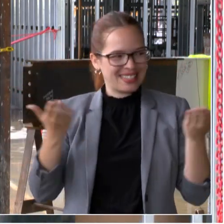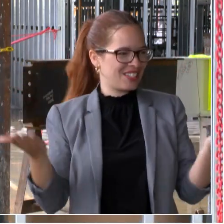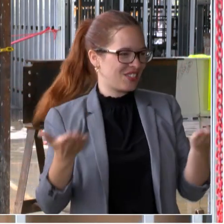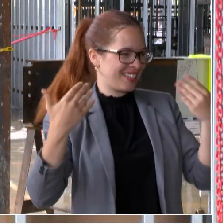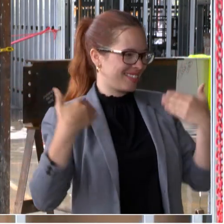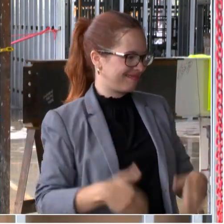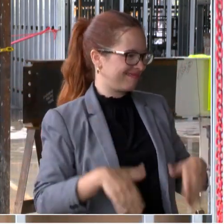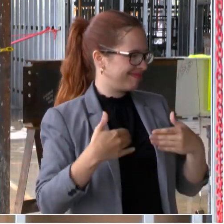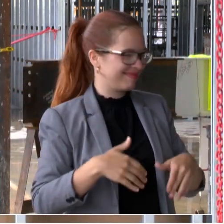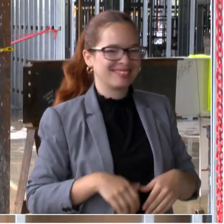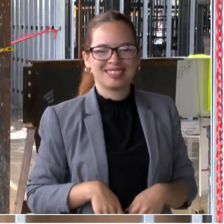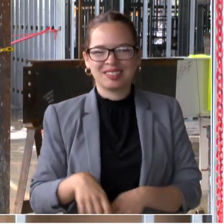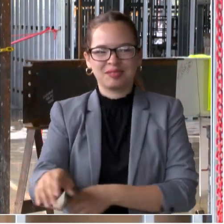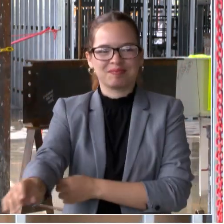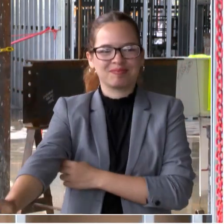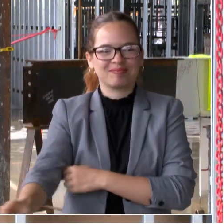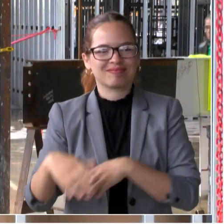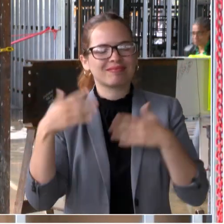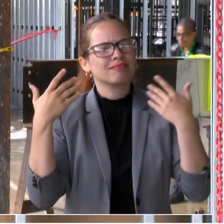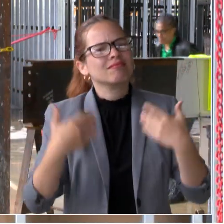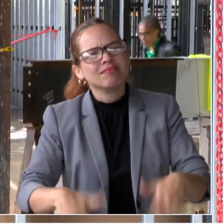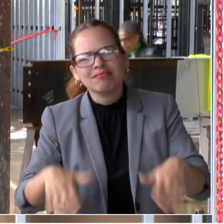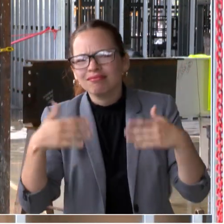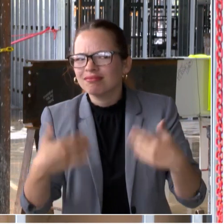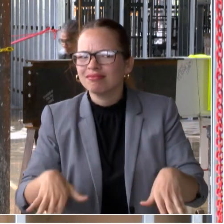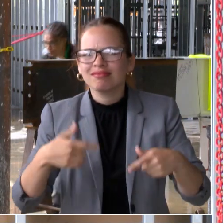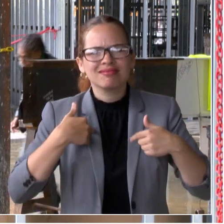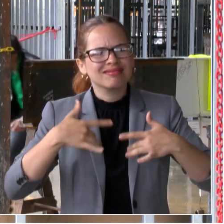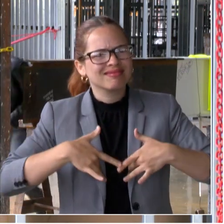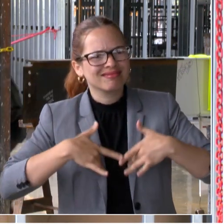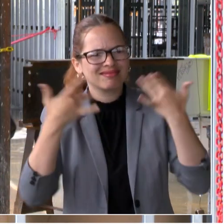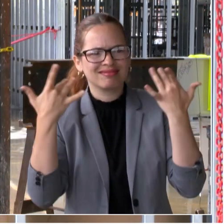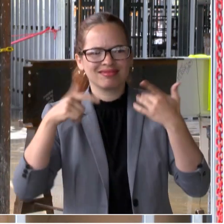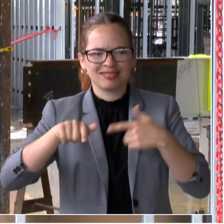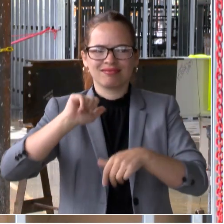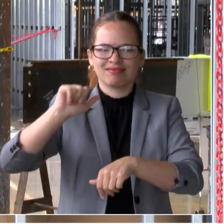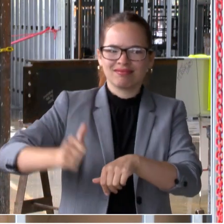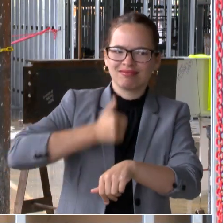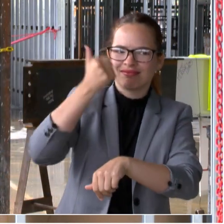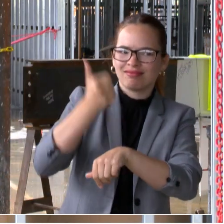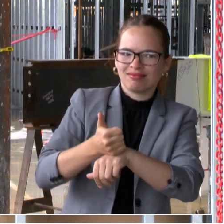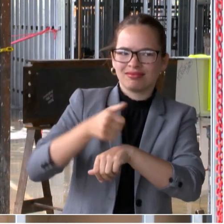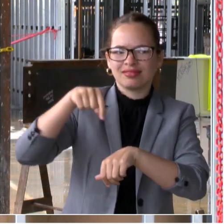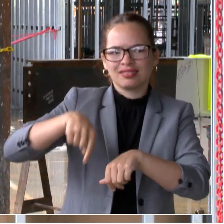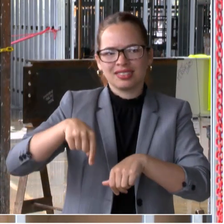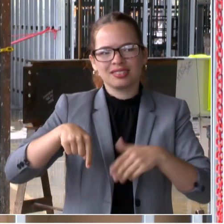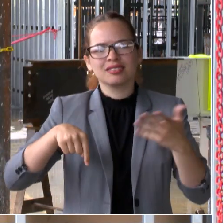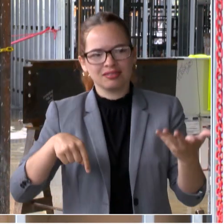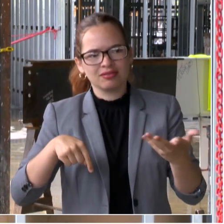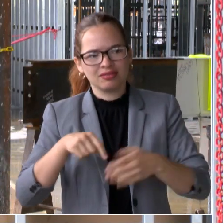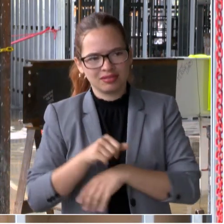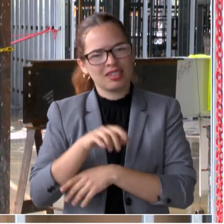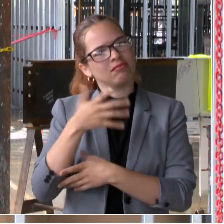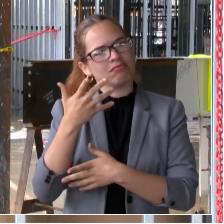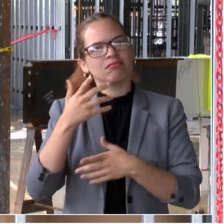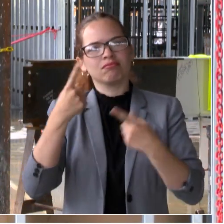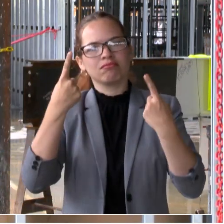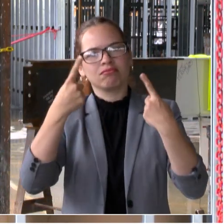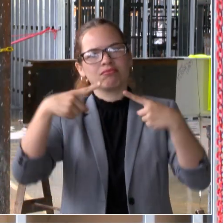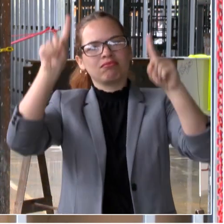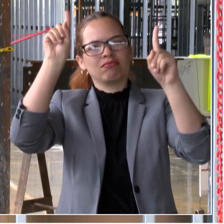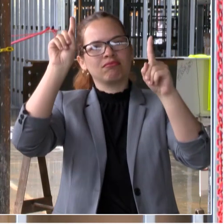And today we are thrilled to mark another milestone for Cedar Hill Regional Medical Center, a monumental project that